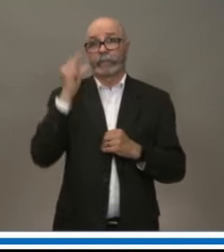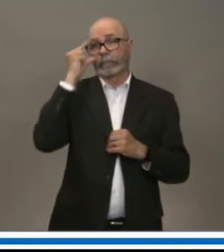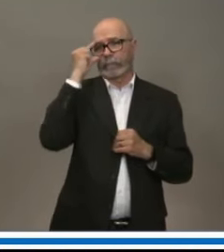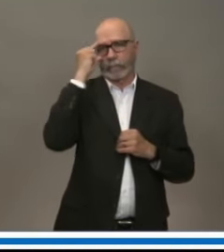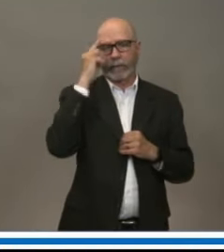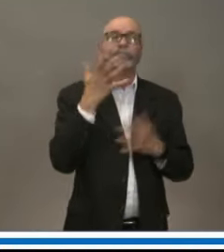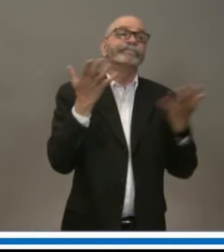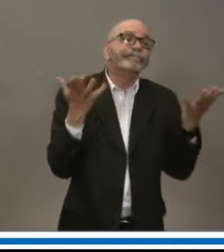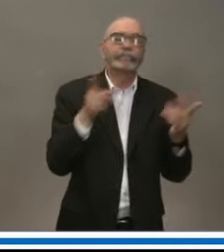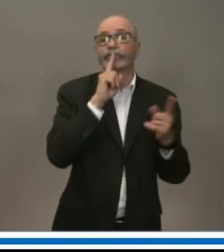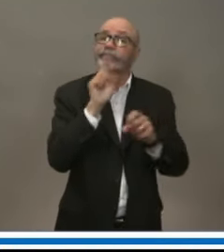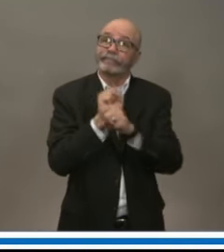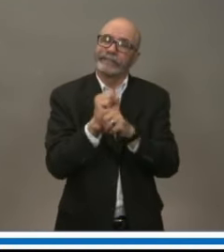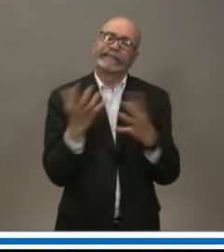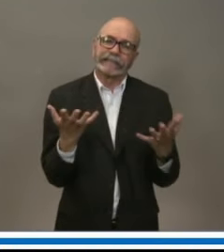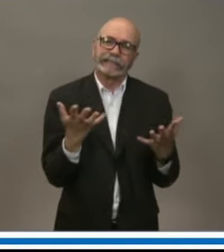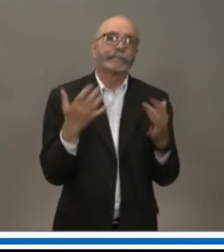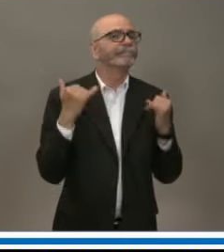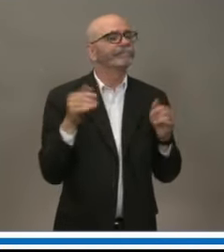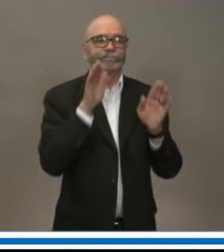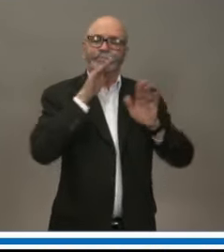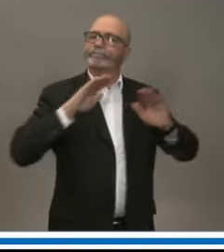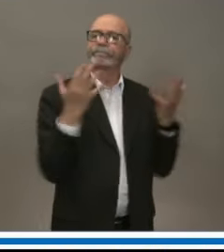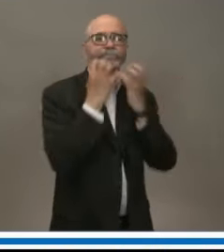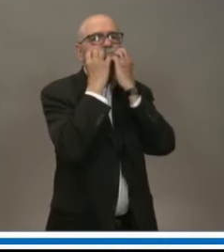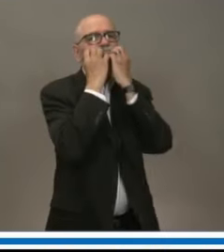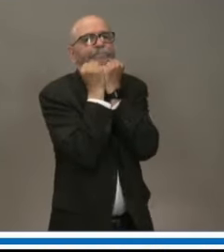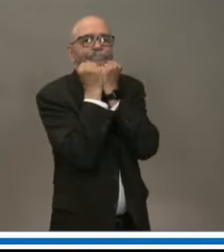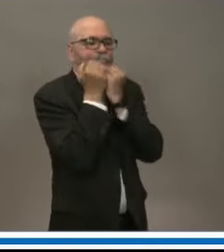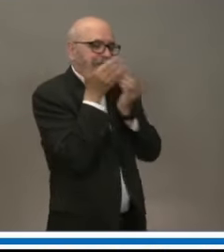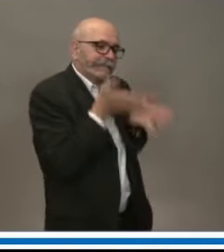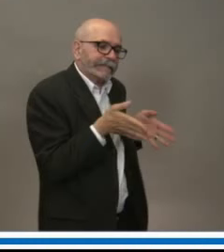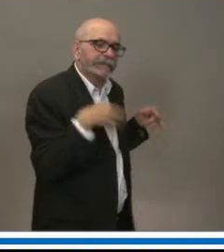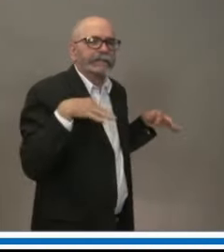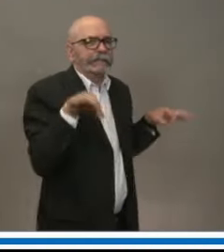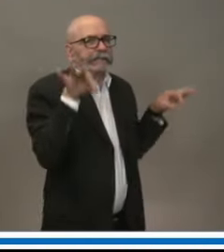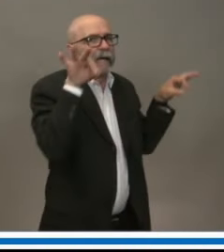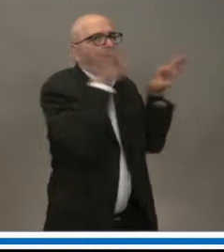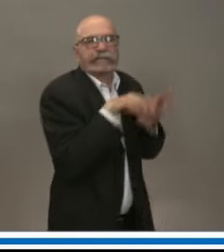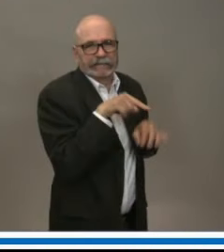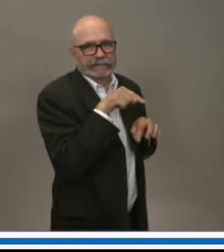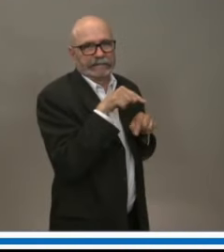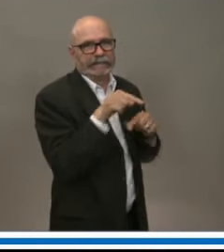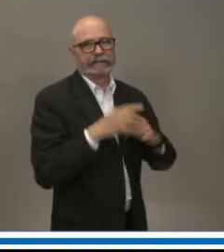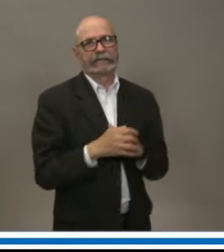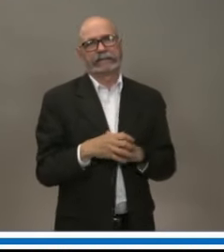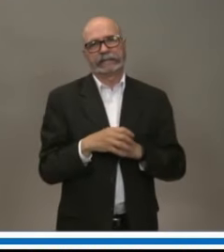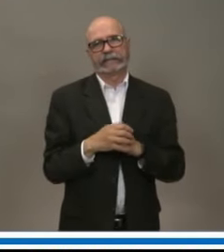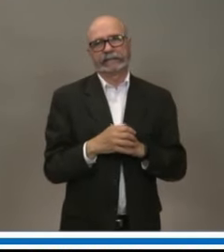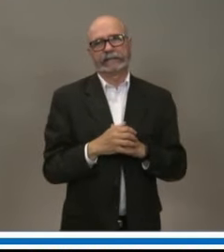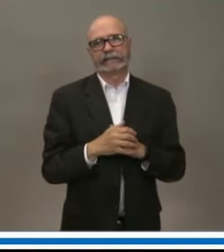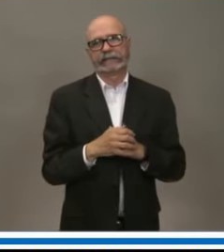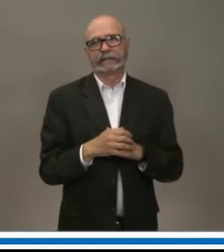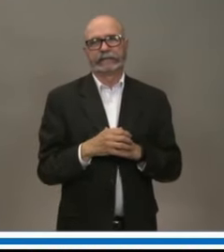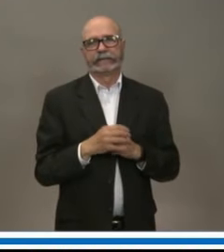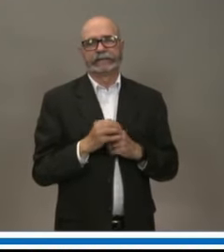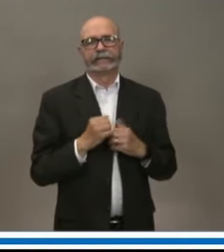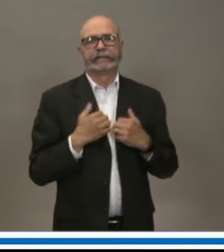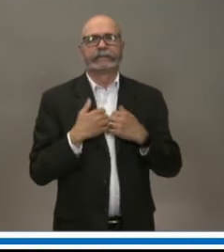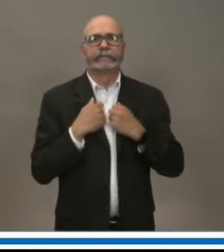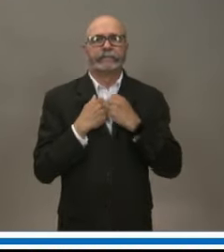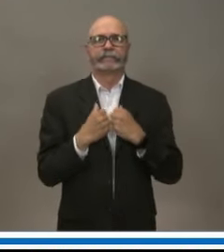a focus of attention as well as part of our response here in Nova Scotia. And I just want to